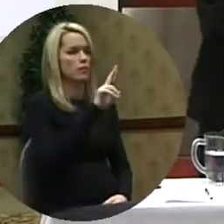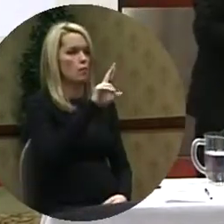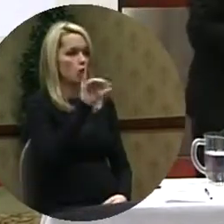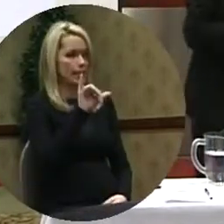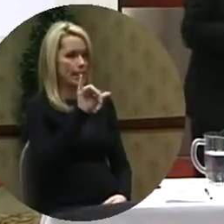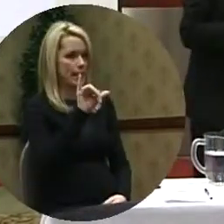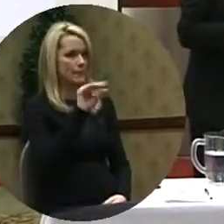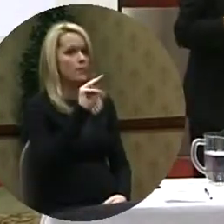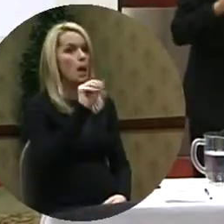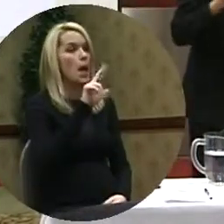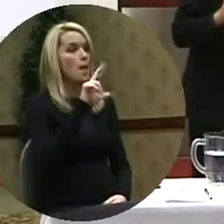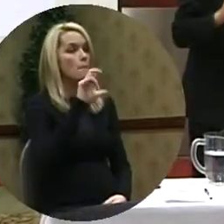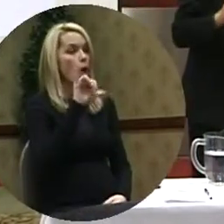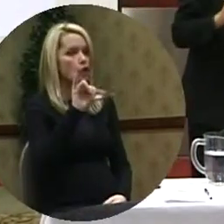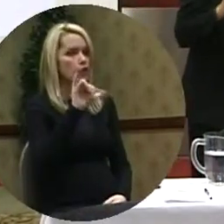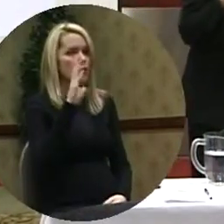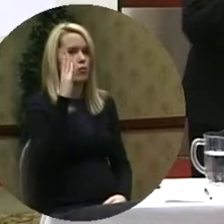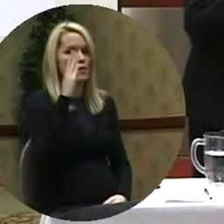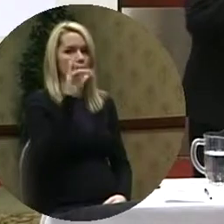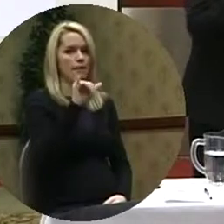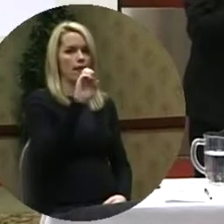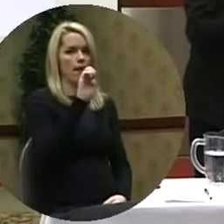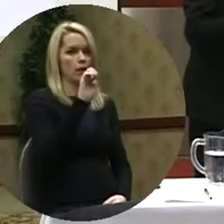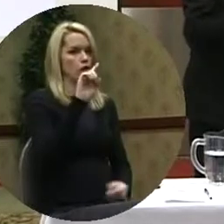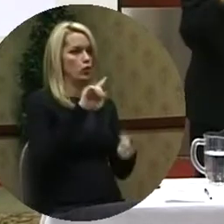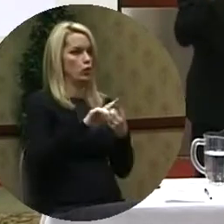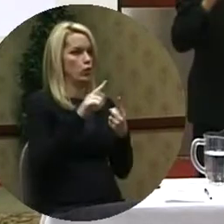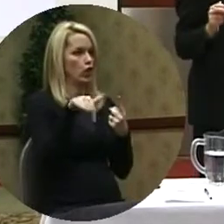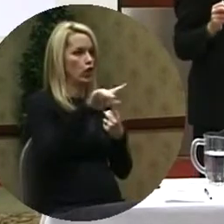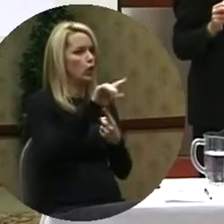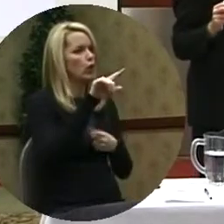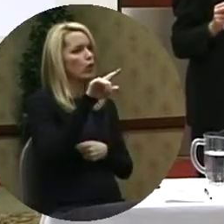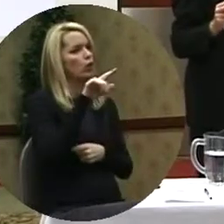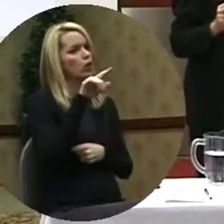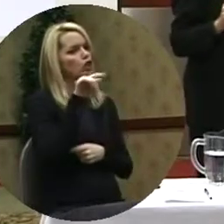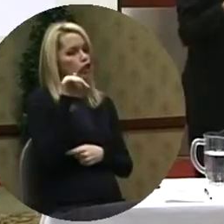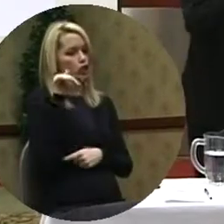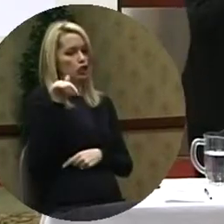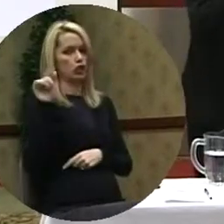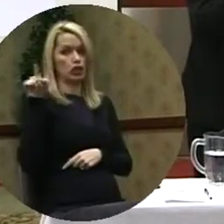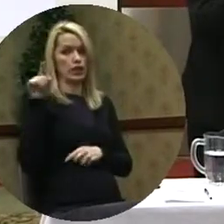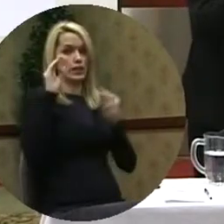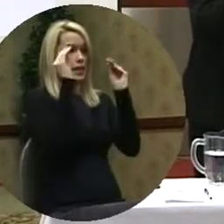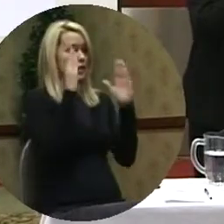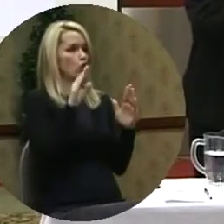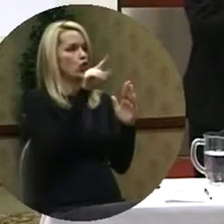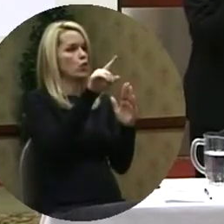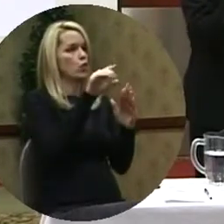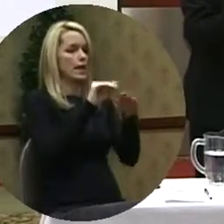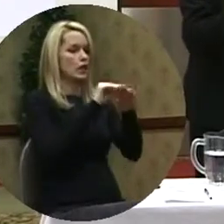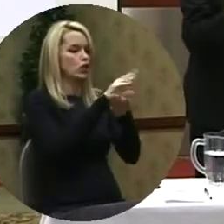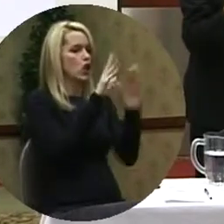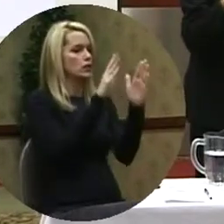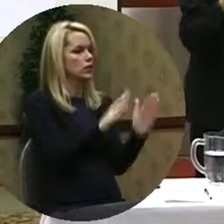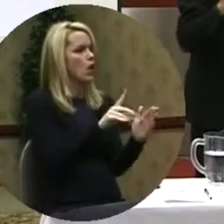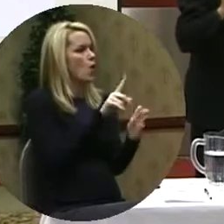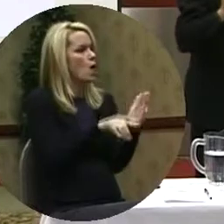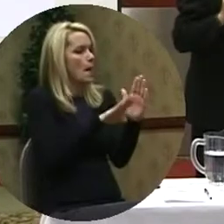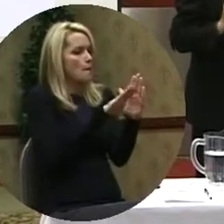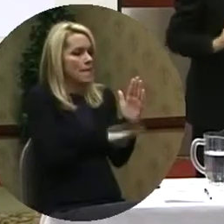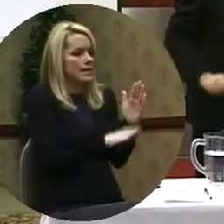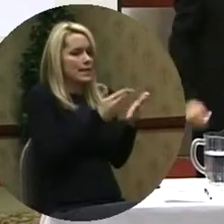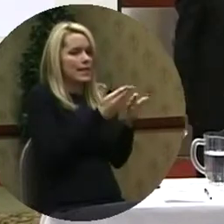If Marcy were presenting this case to you as the student's teacher and you were the consultant, what are the most basic elements that you